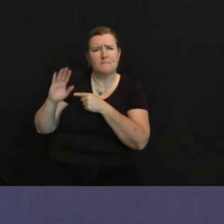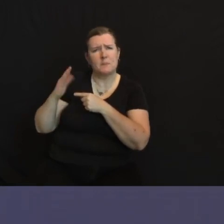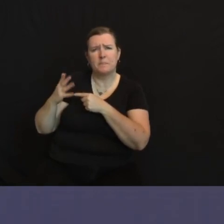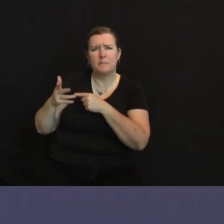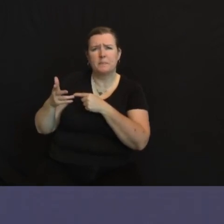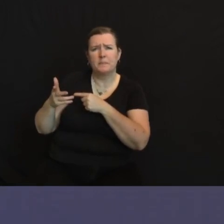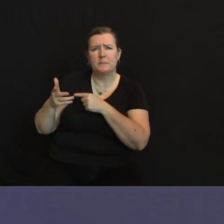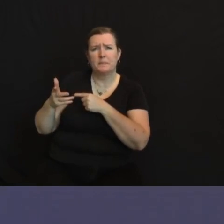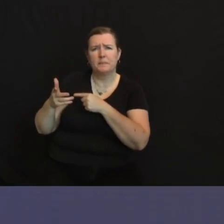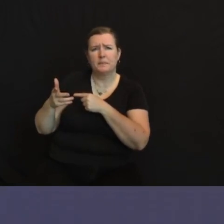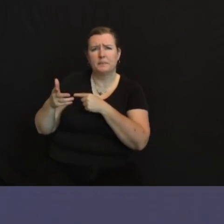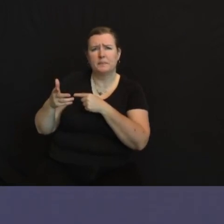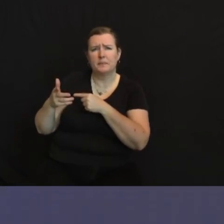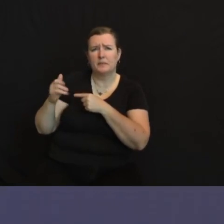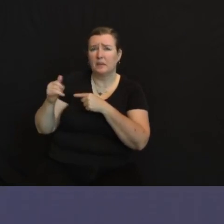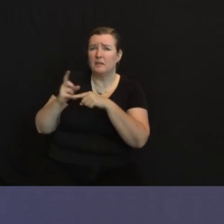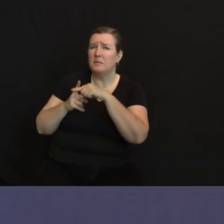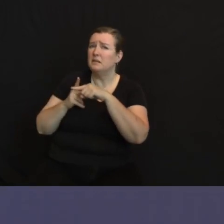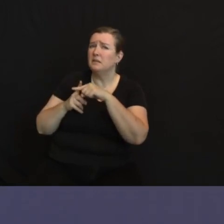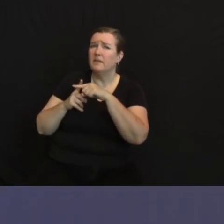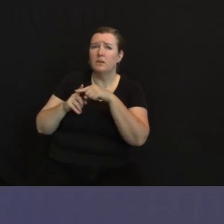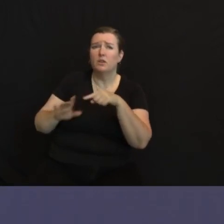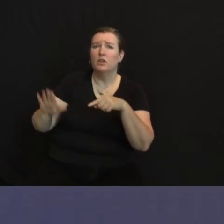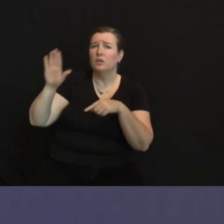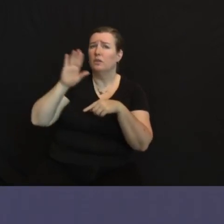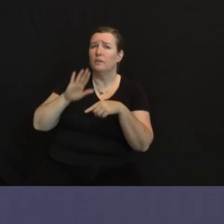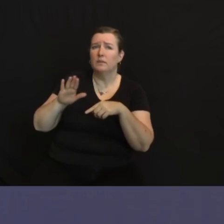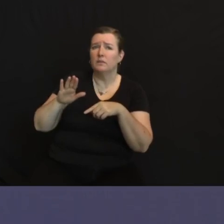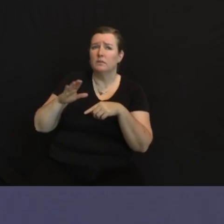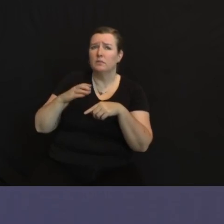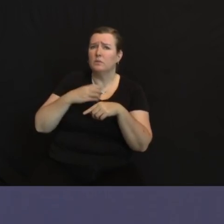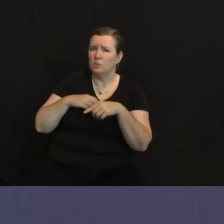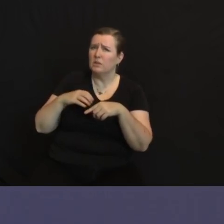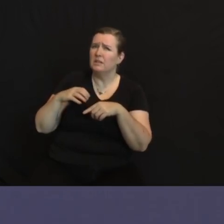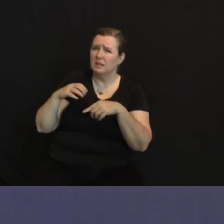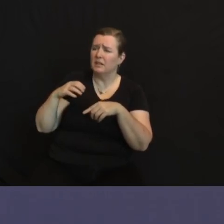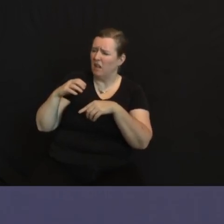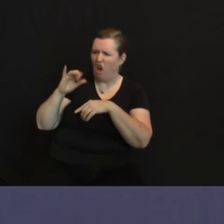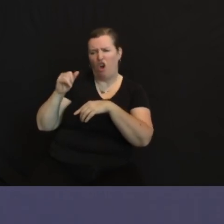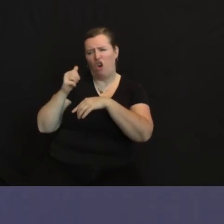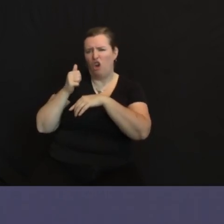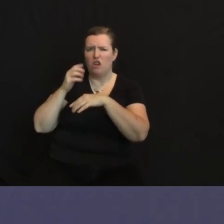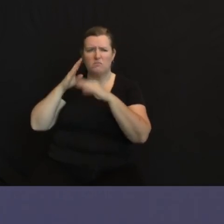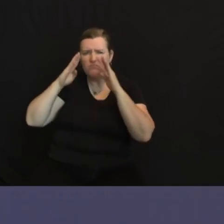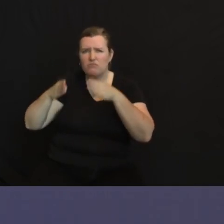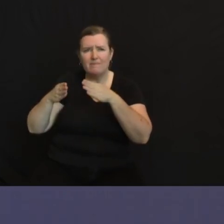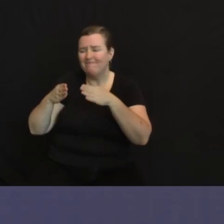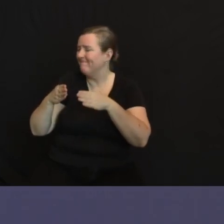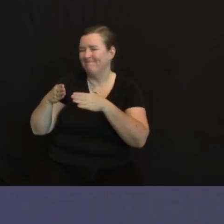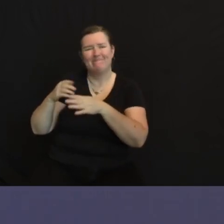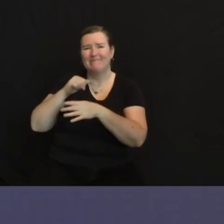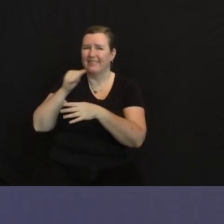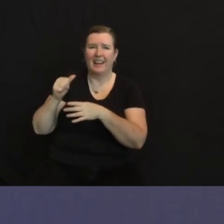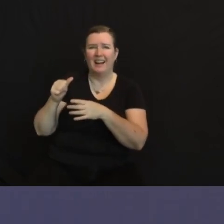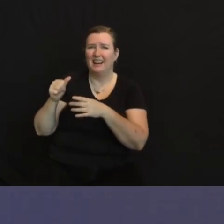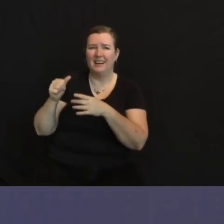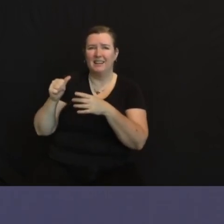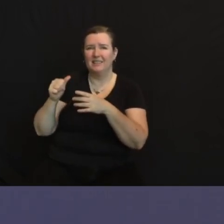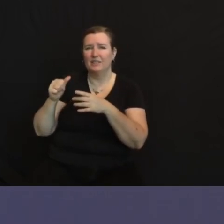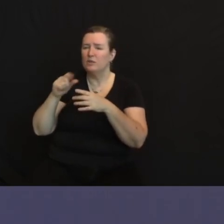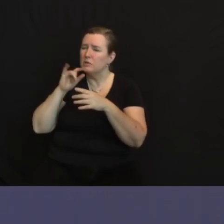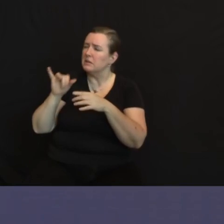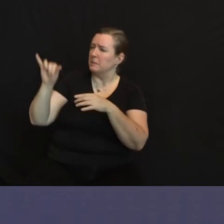up and down the state. At one level, you'd love to be able to point to right there is 500 cases, and that's just not the case. And your point